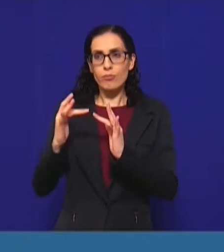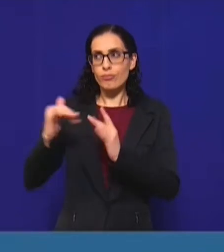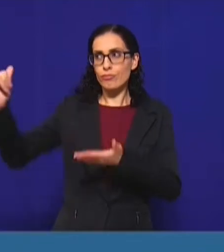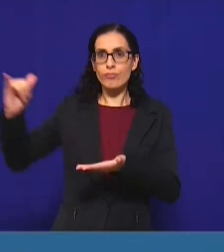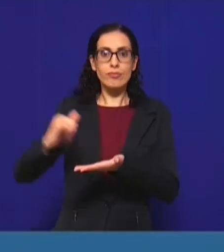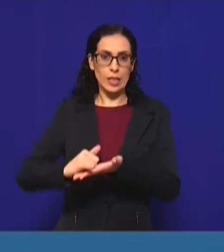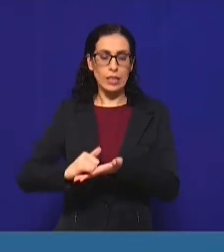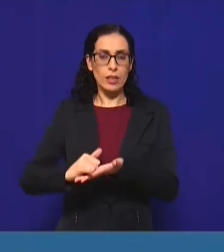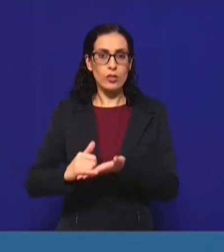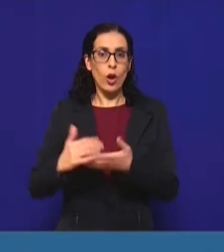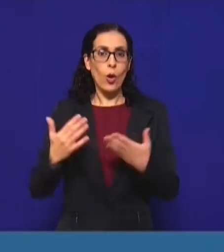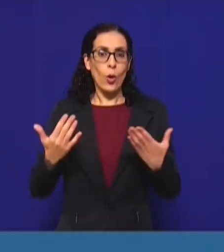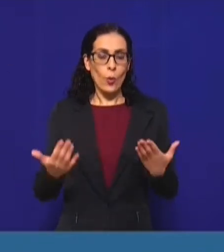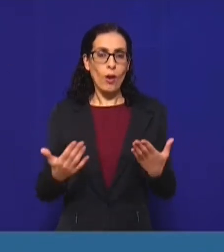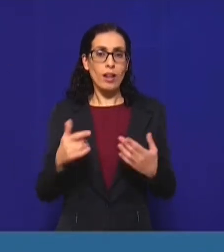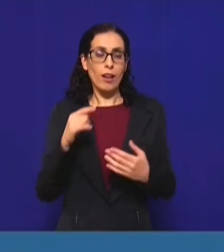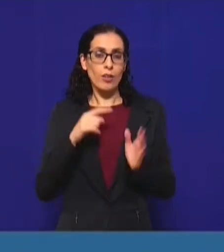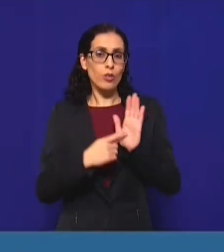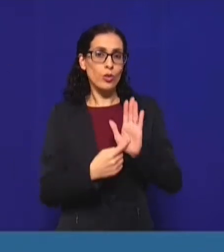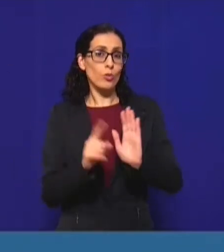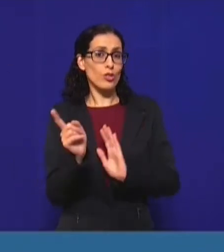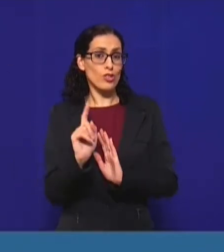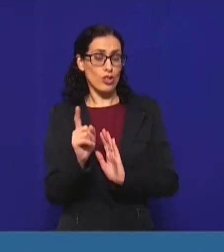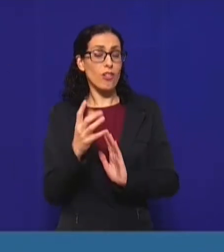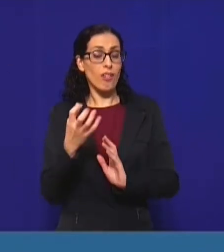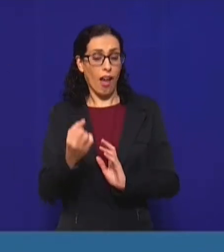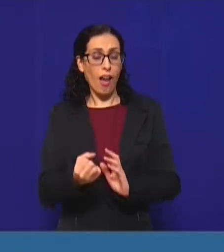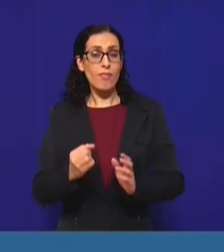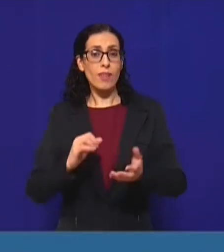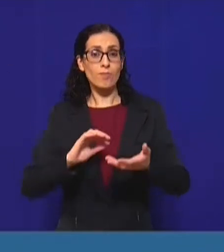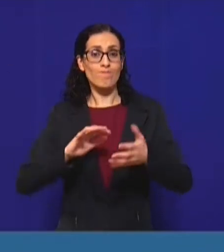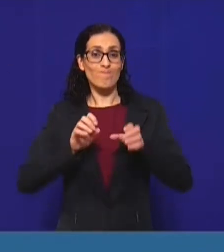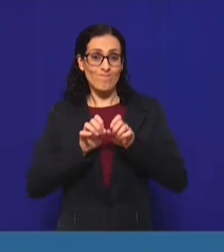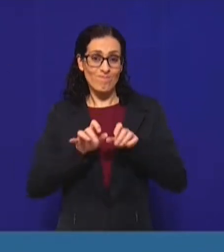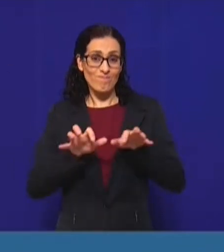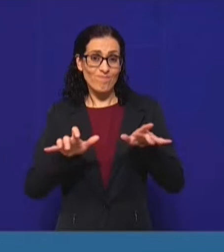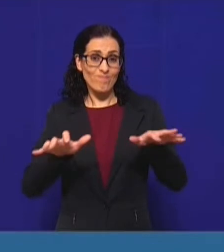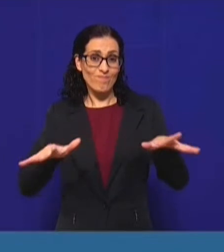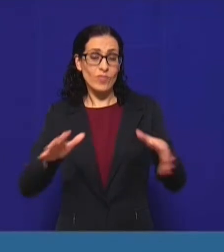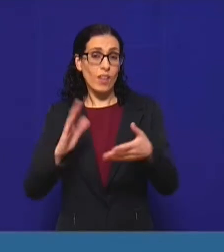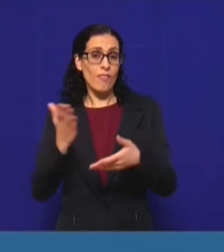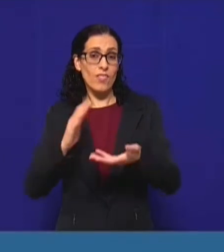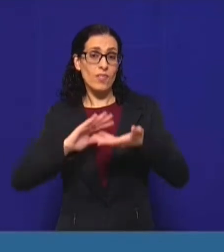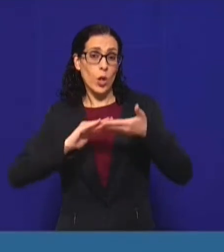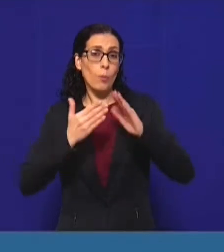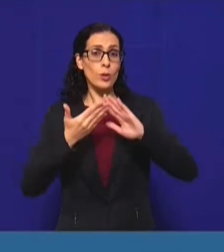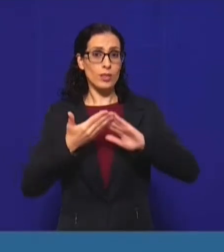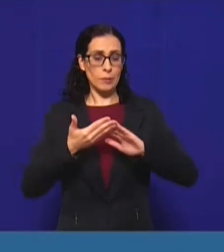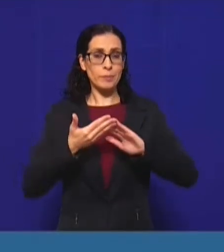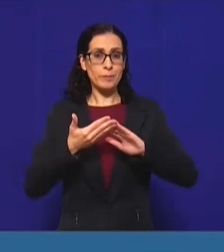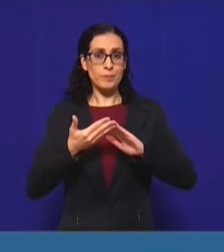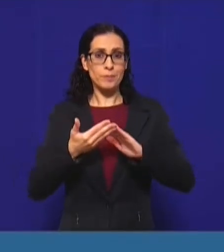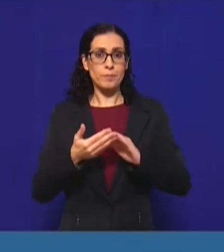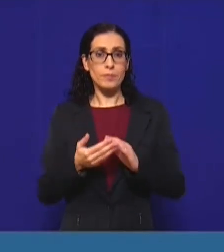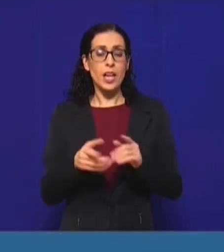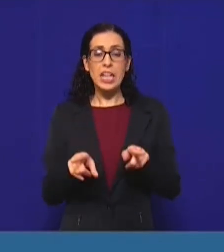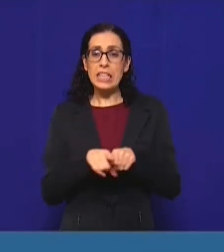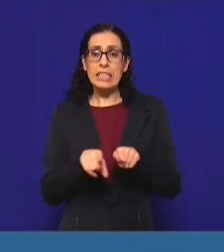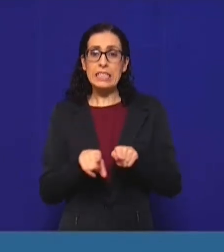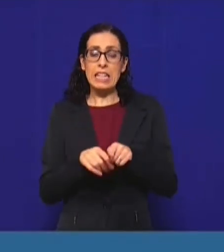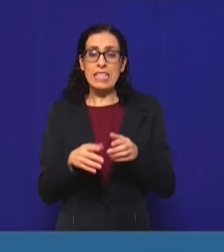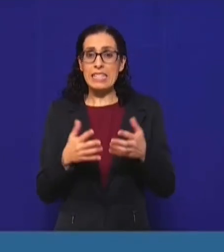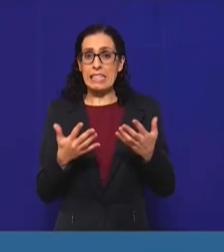mal-ivvjaġġar. U allura dan ukoll qed jindika li hemmhekk għandna wkoll trasmissjoni fil-komunità ta' dan il-varjant. Li hija xi ħaġa simili